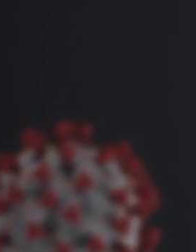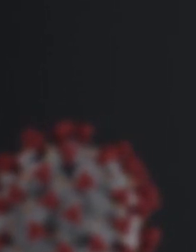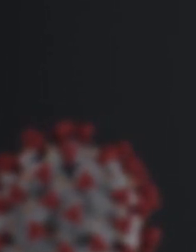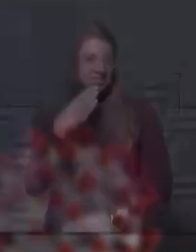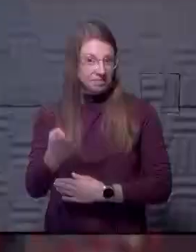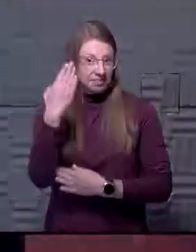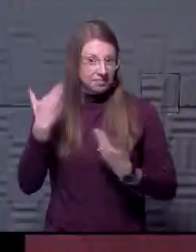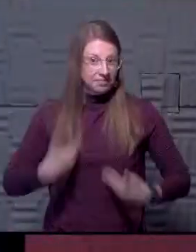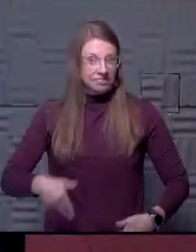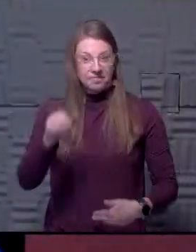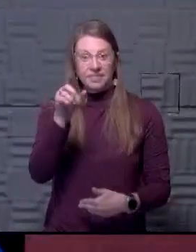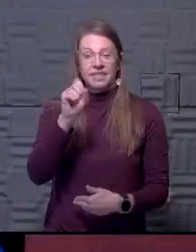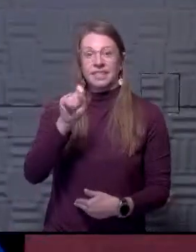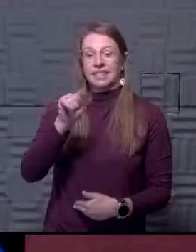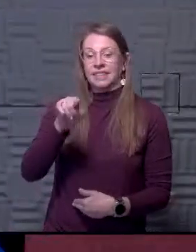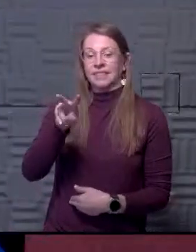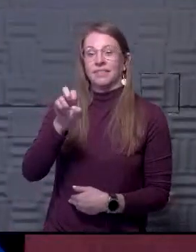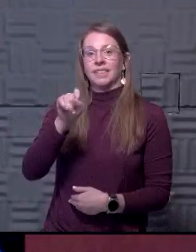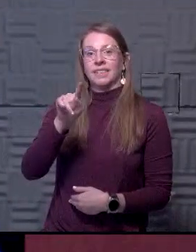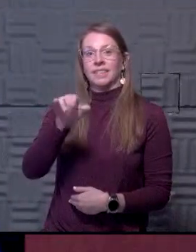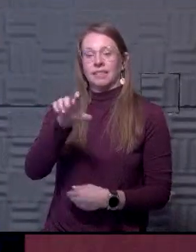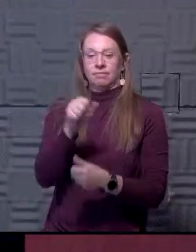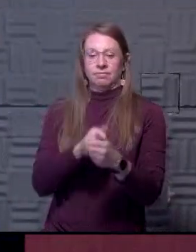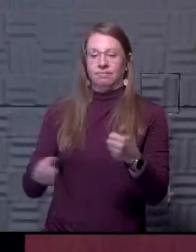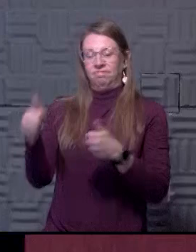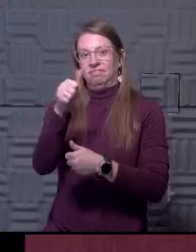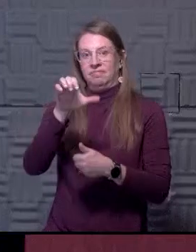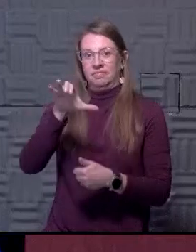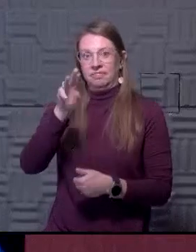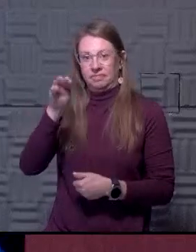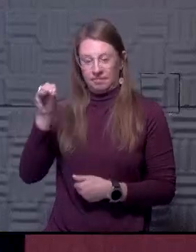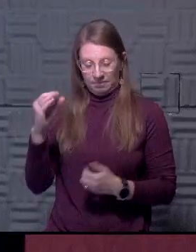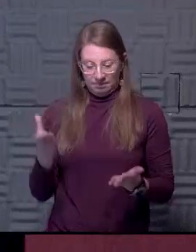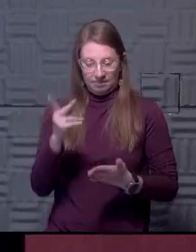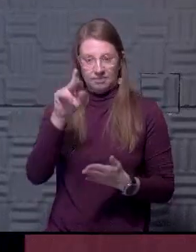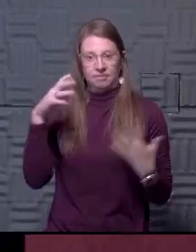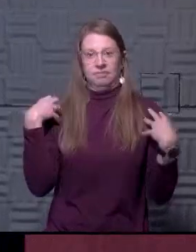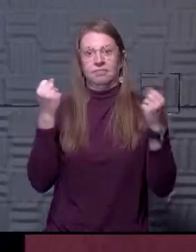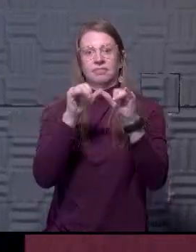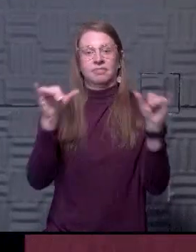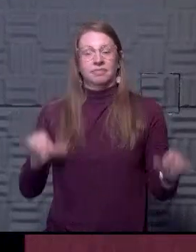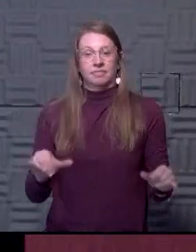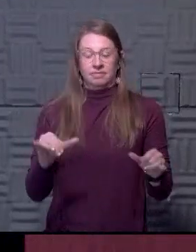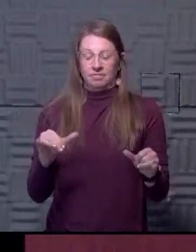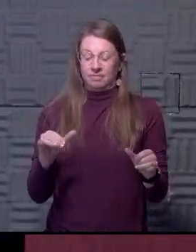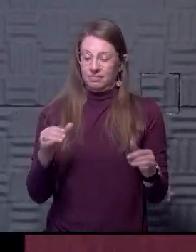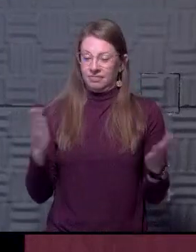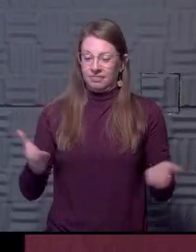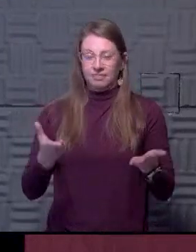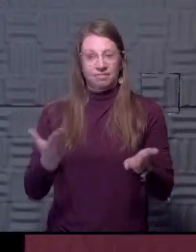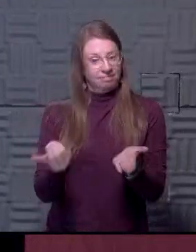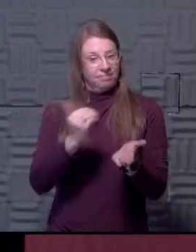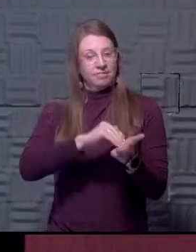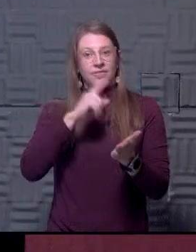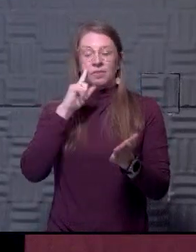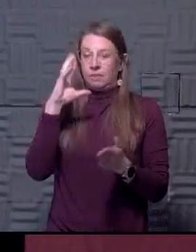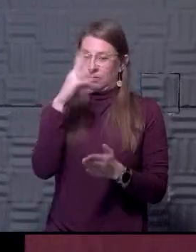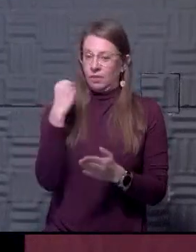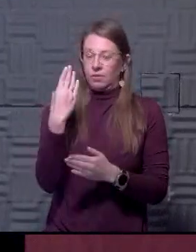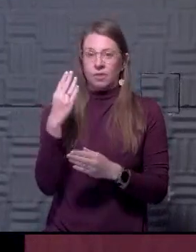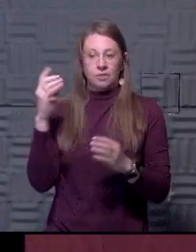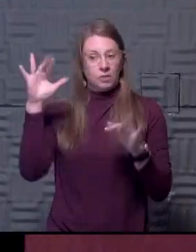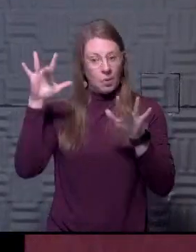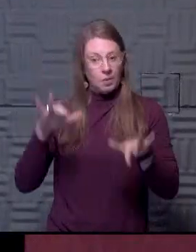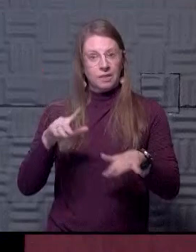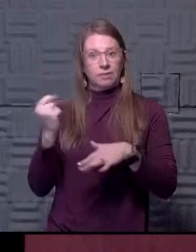Hey, good morning. This is Steve Stites, Chief Medical Officer here at the University of Kansas Health System. Delighted to be back with you on this beautiful but snowy Tuesday morning. We're broadcasting